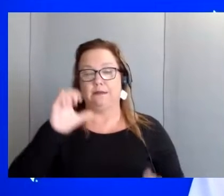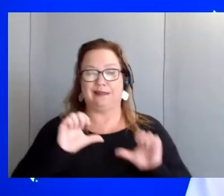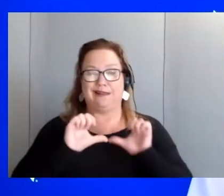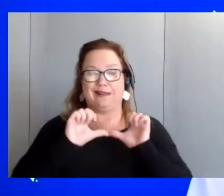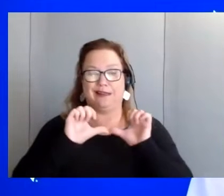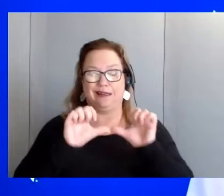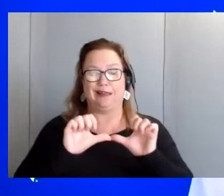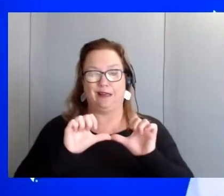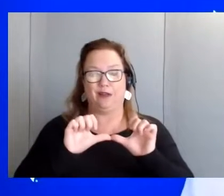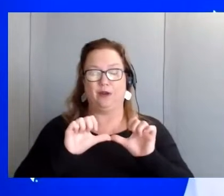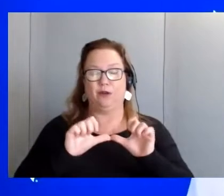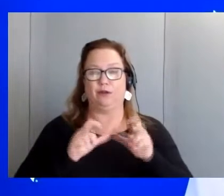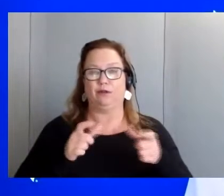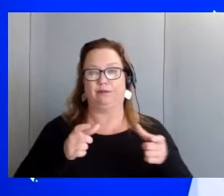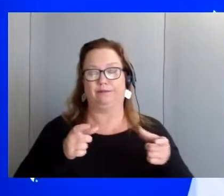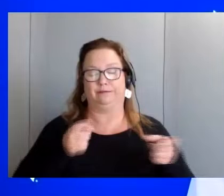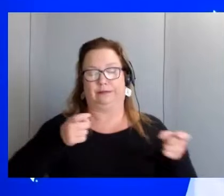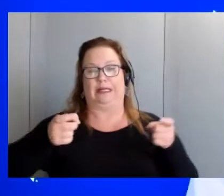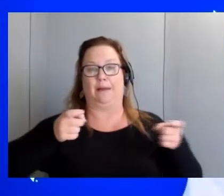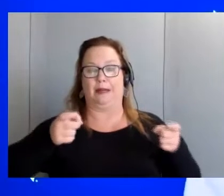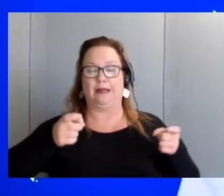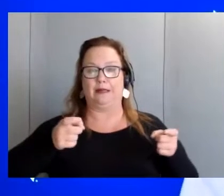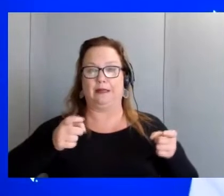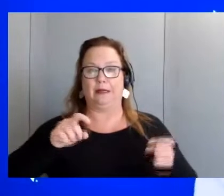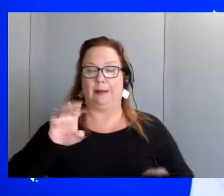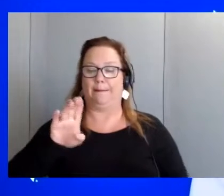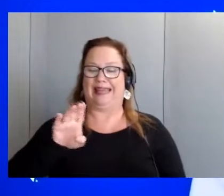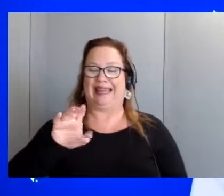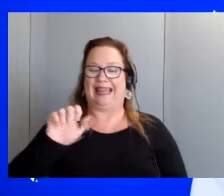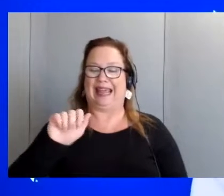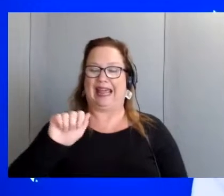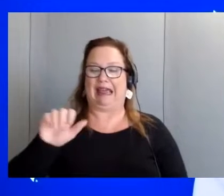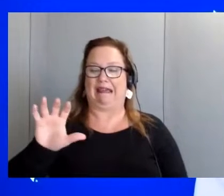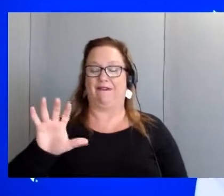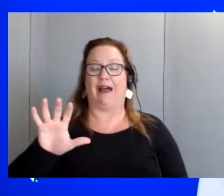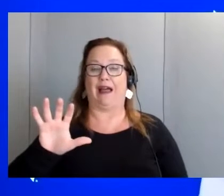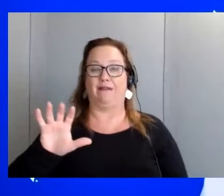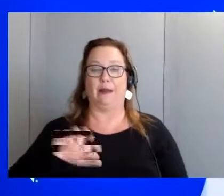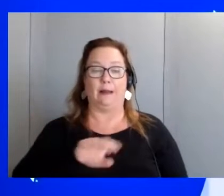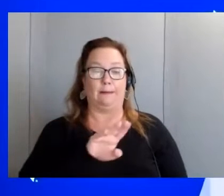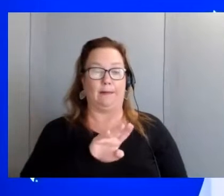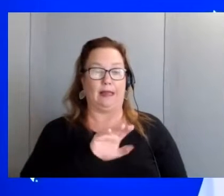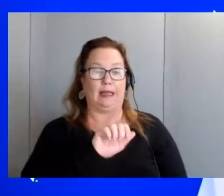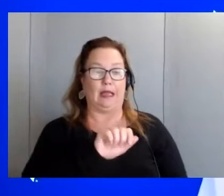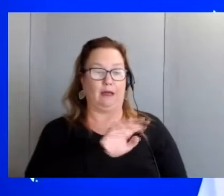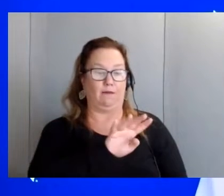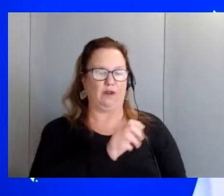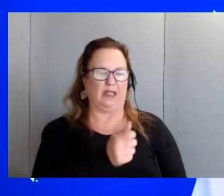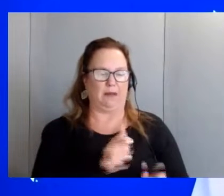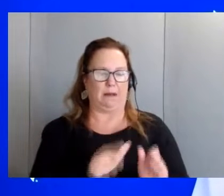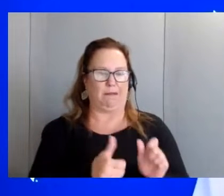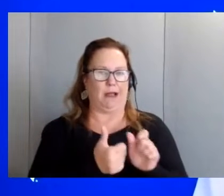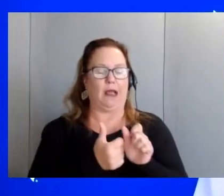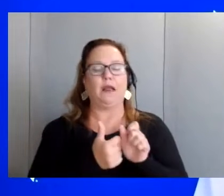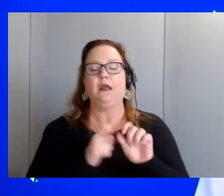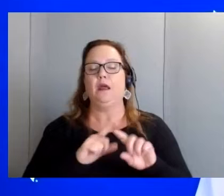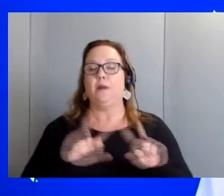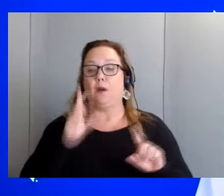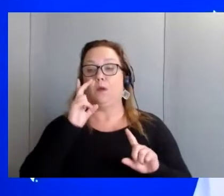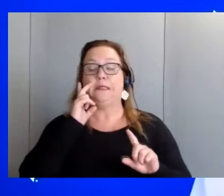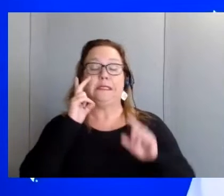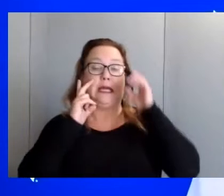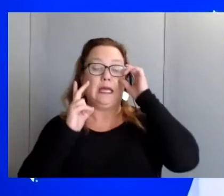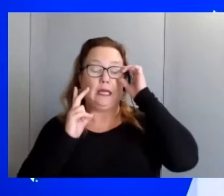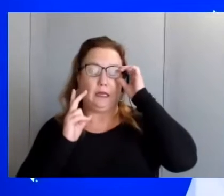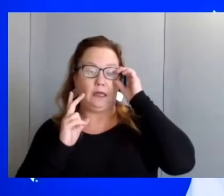dominant variant in the United States is BA.5. BA.4 is a little bit behind that, but we will wait and see. Hopefully there are